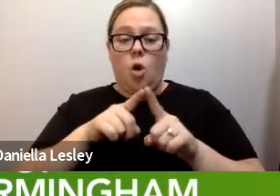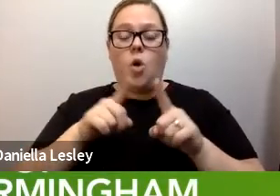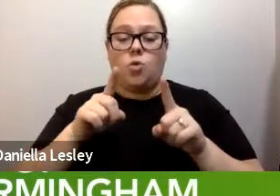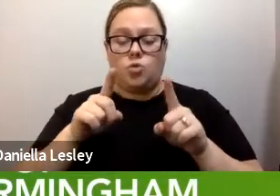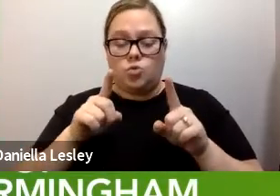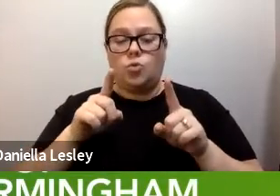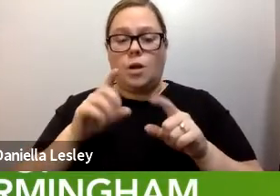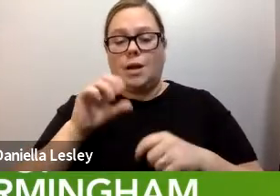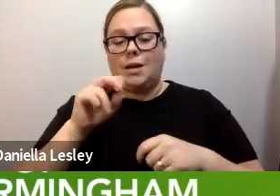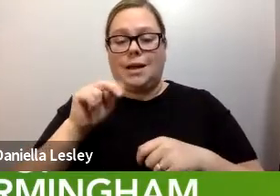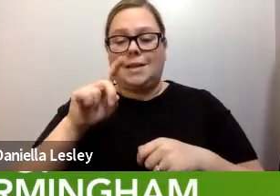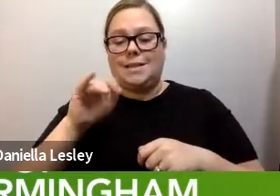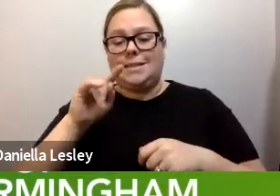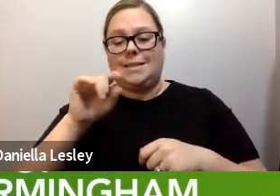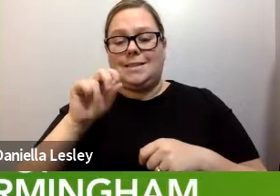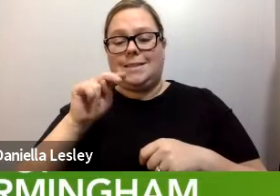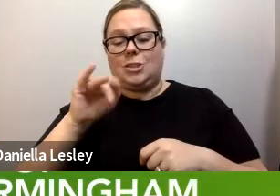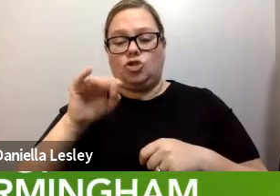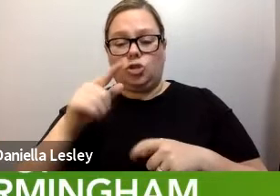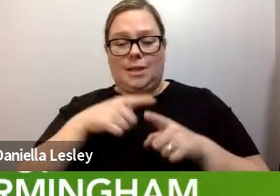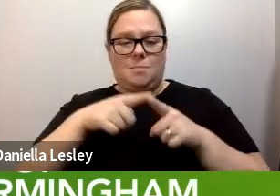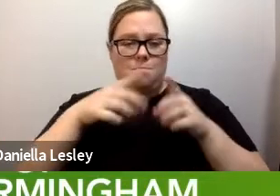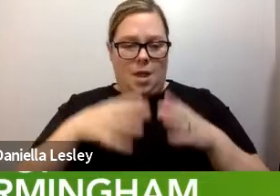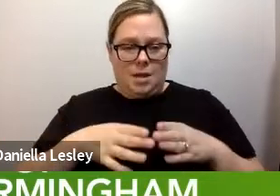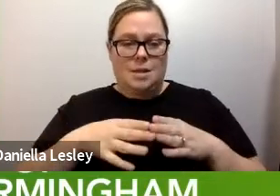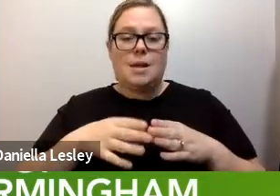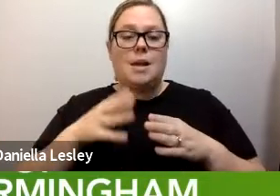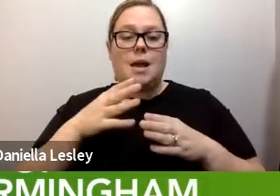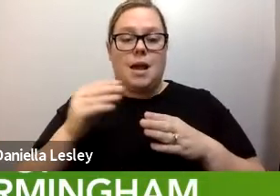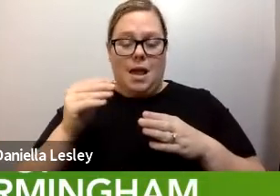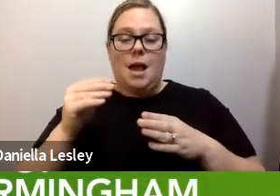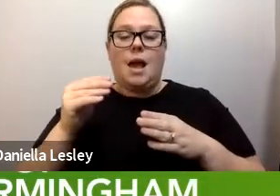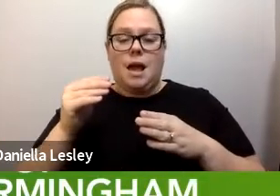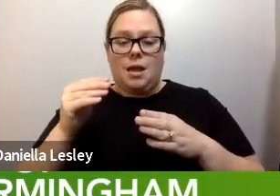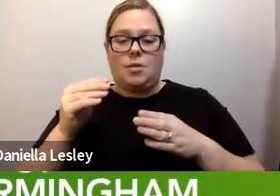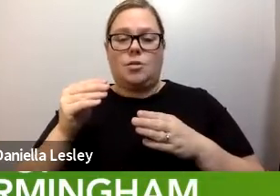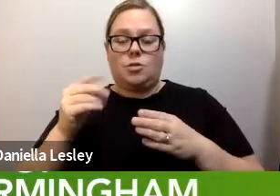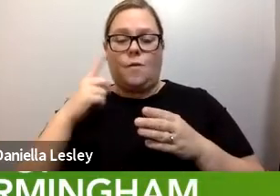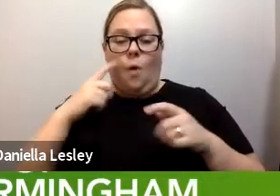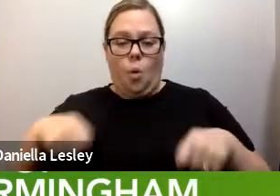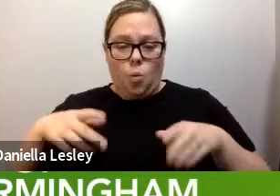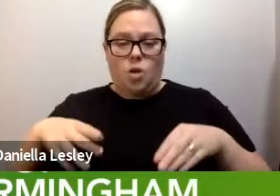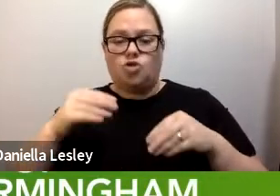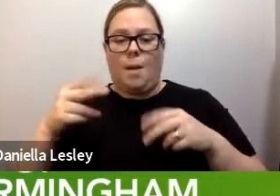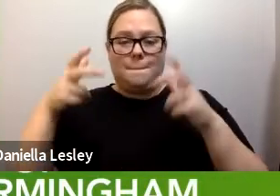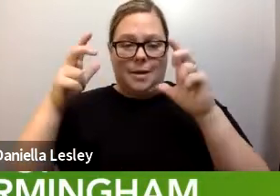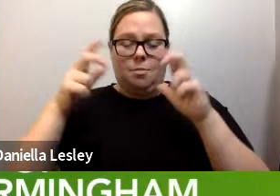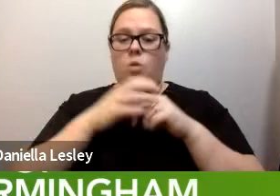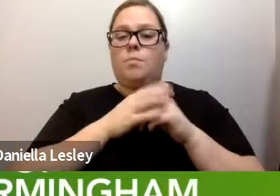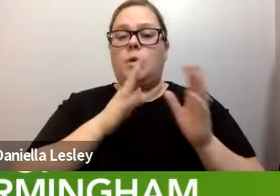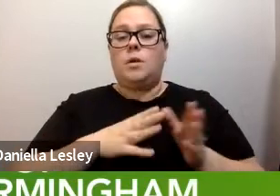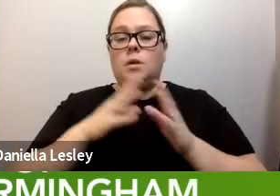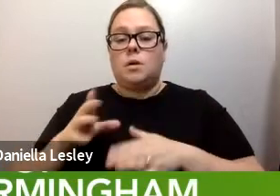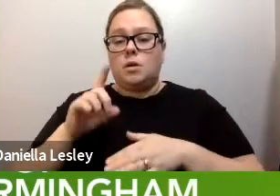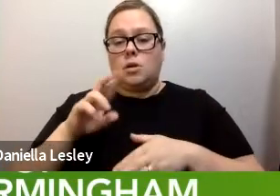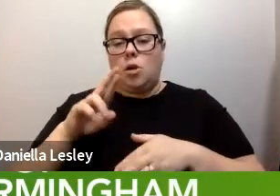conditioning specialist and an adapted athlete competing in wheelchair football and basketball. Next we have is Dr.